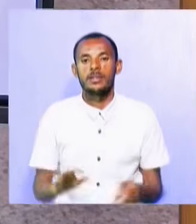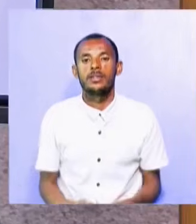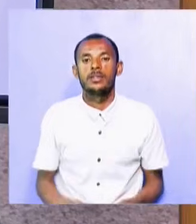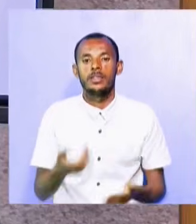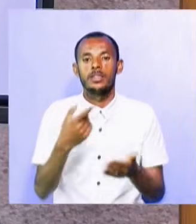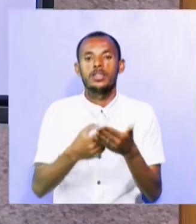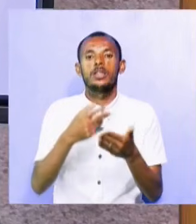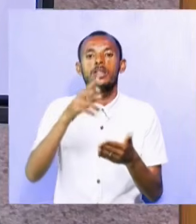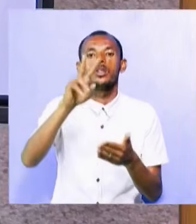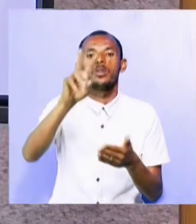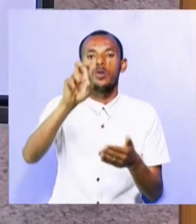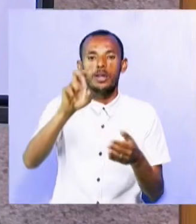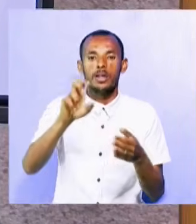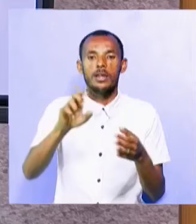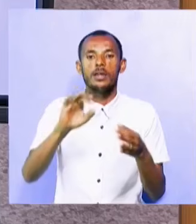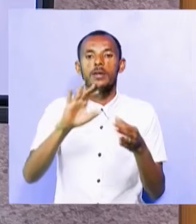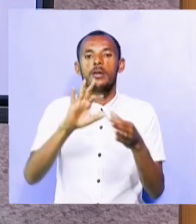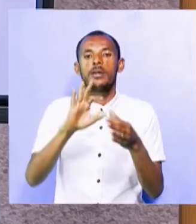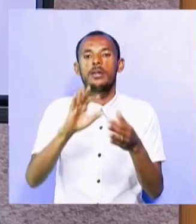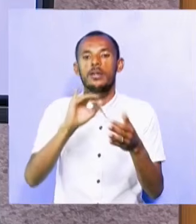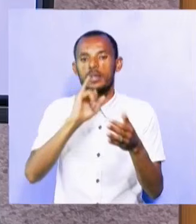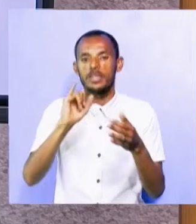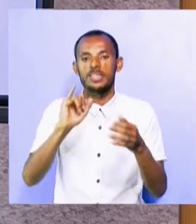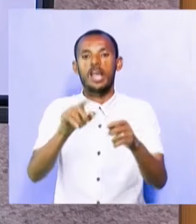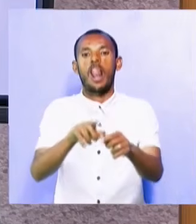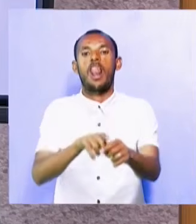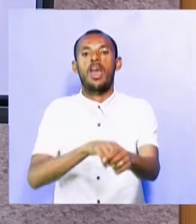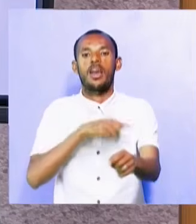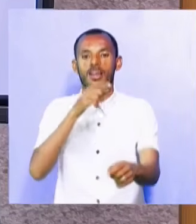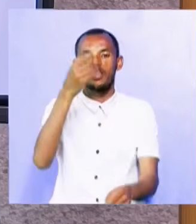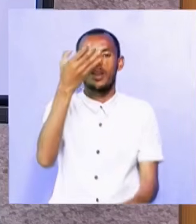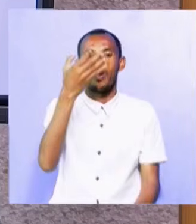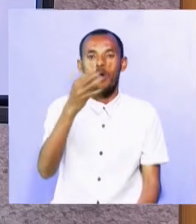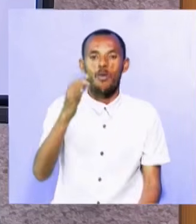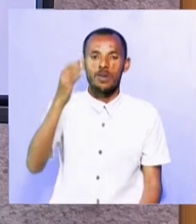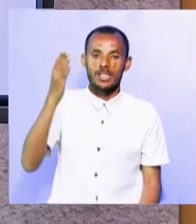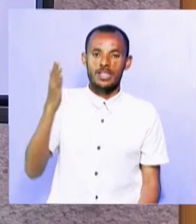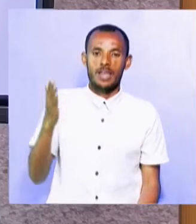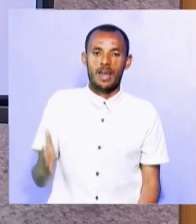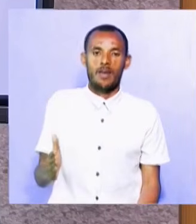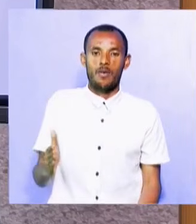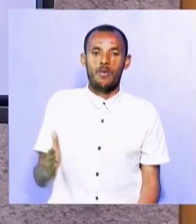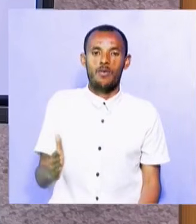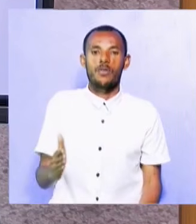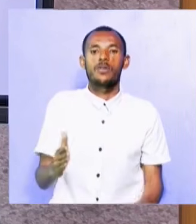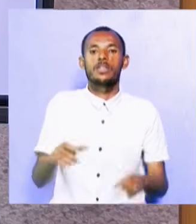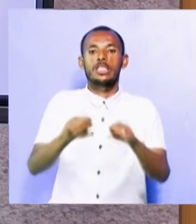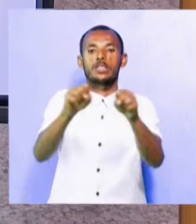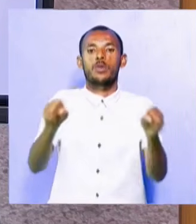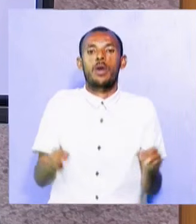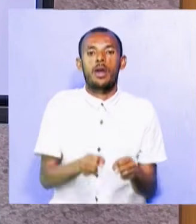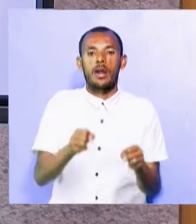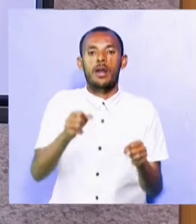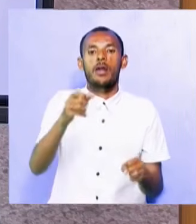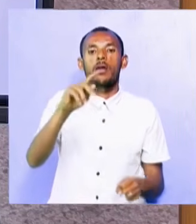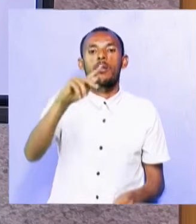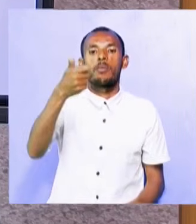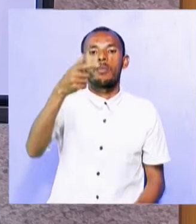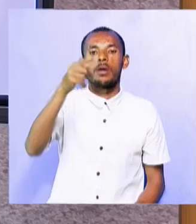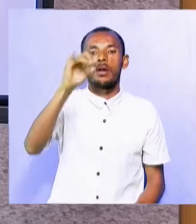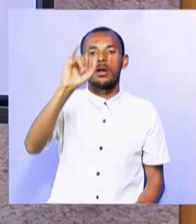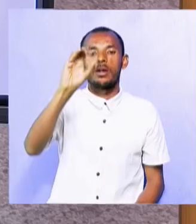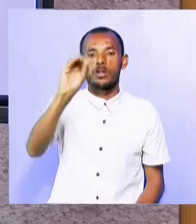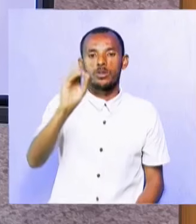this 20 is the length of the side of the square patio. Okay, this